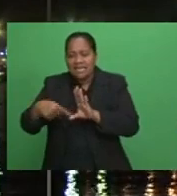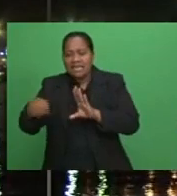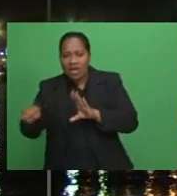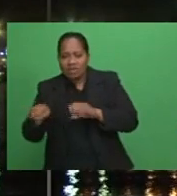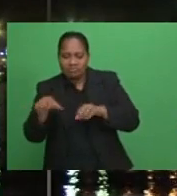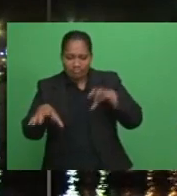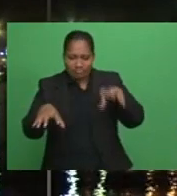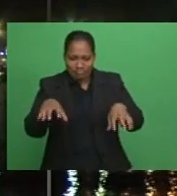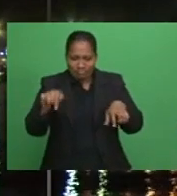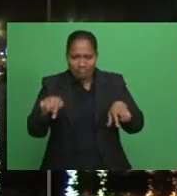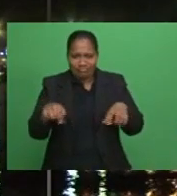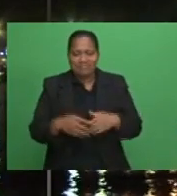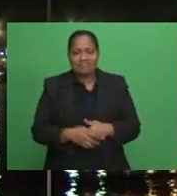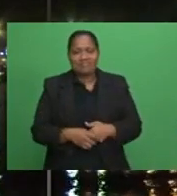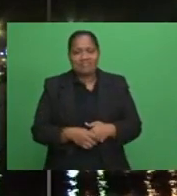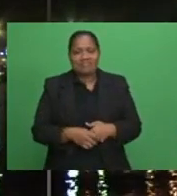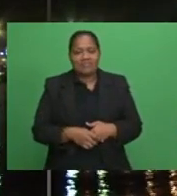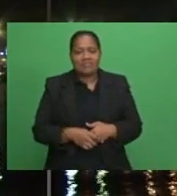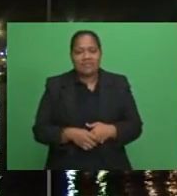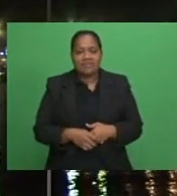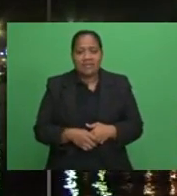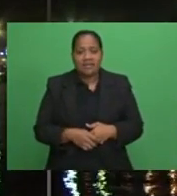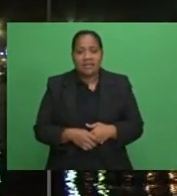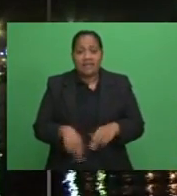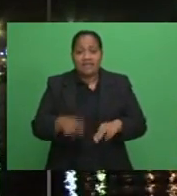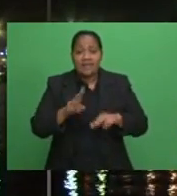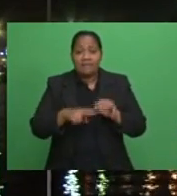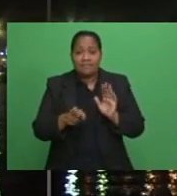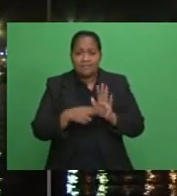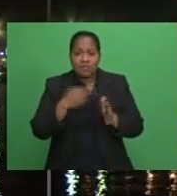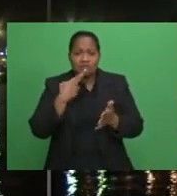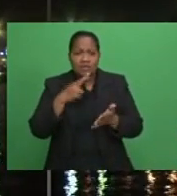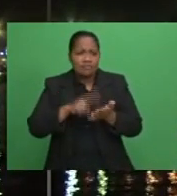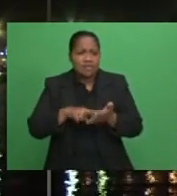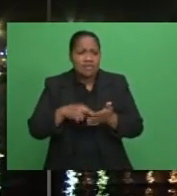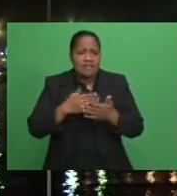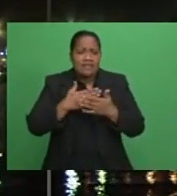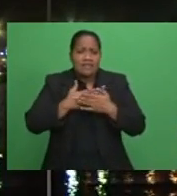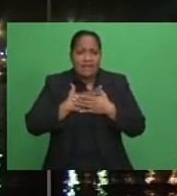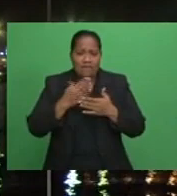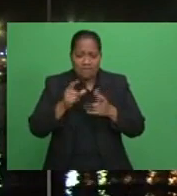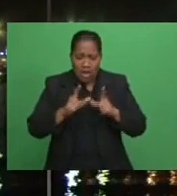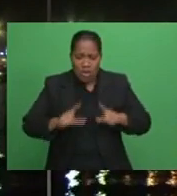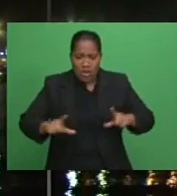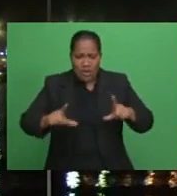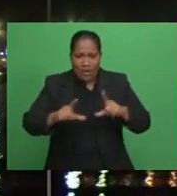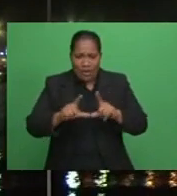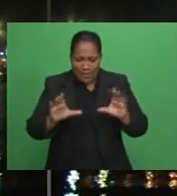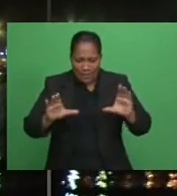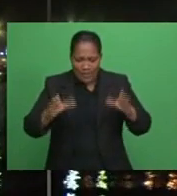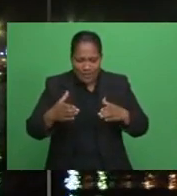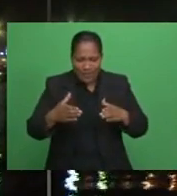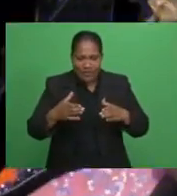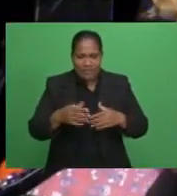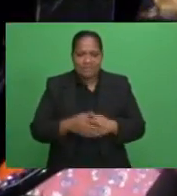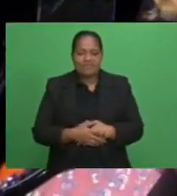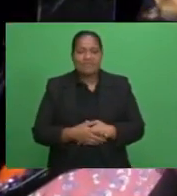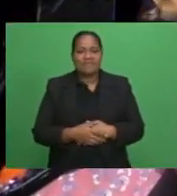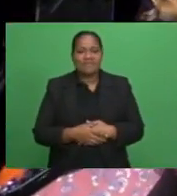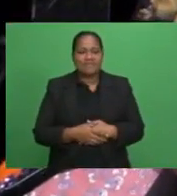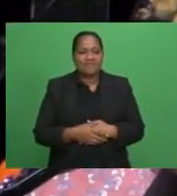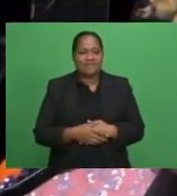of COVID-19. As Felipe Naikaso reports, the Love Our Locals campaign is a shot in the arm for performers.